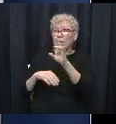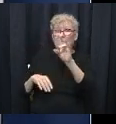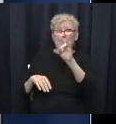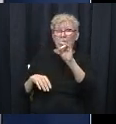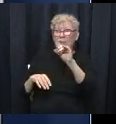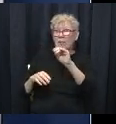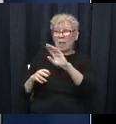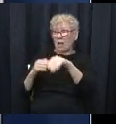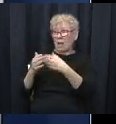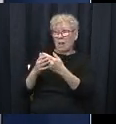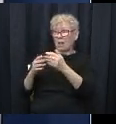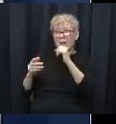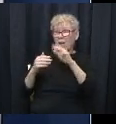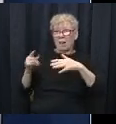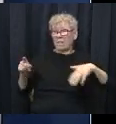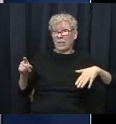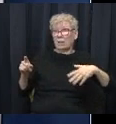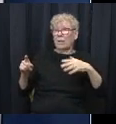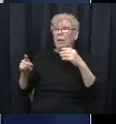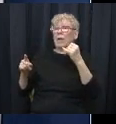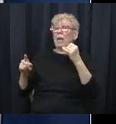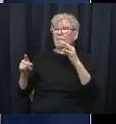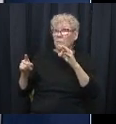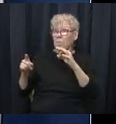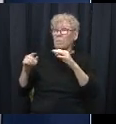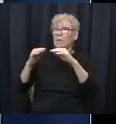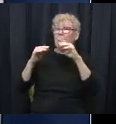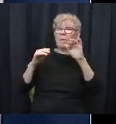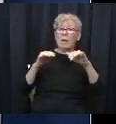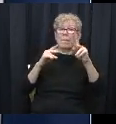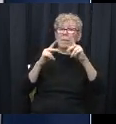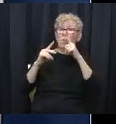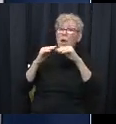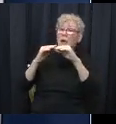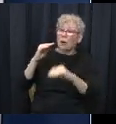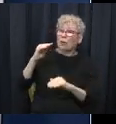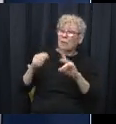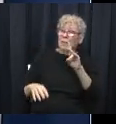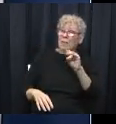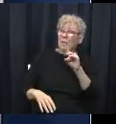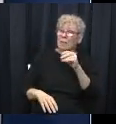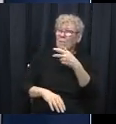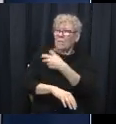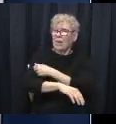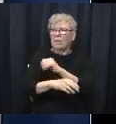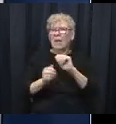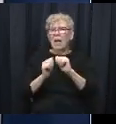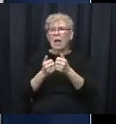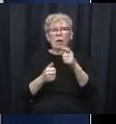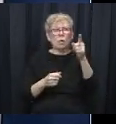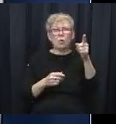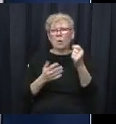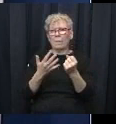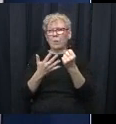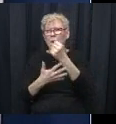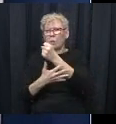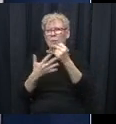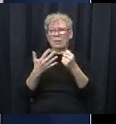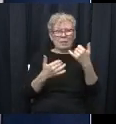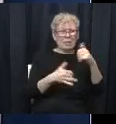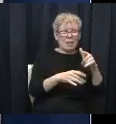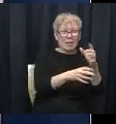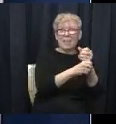stations, or their providers? Is there any way to prioritize them as you open it up to more people? Yeah, so over